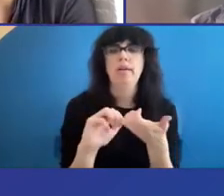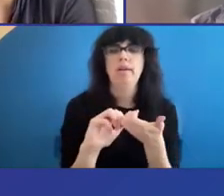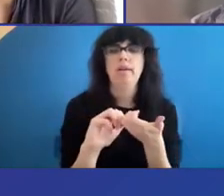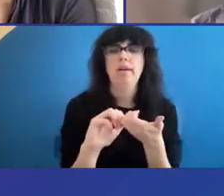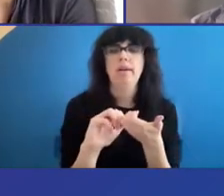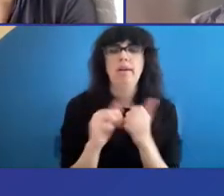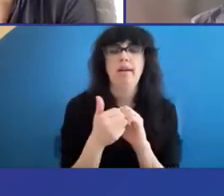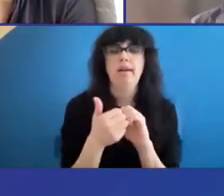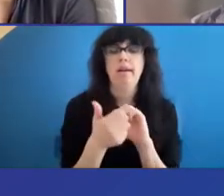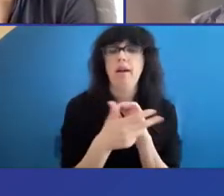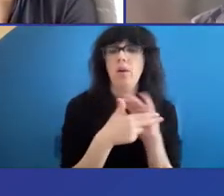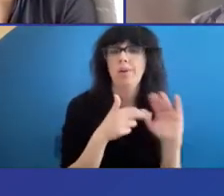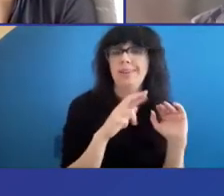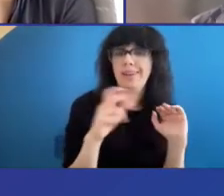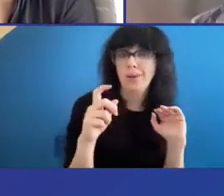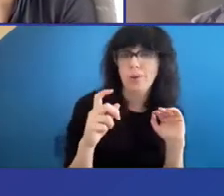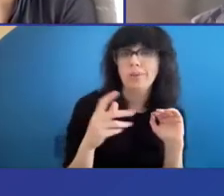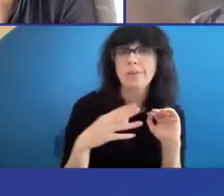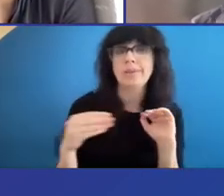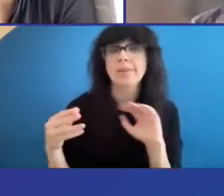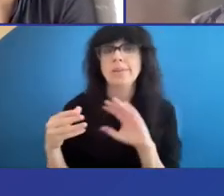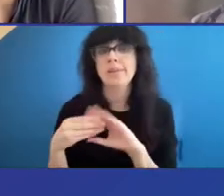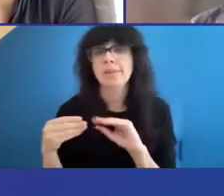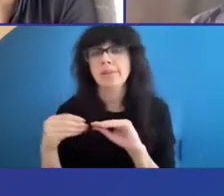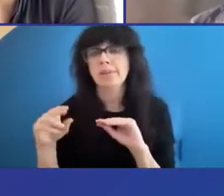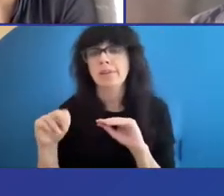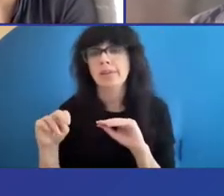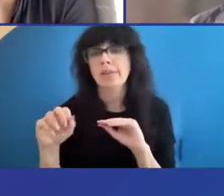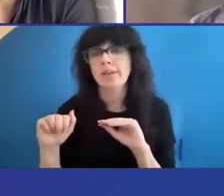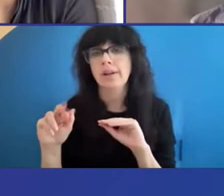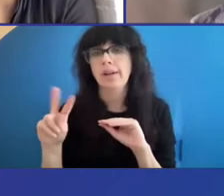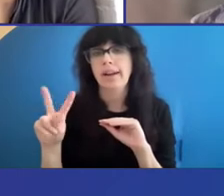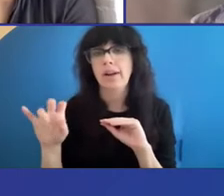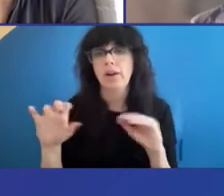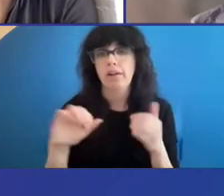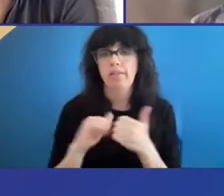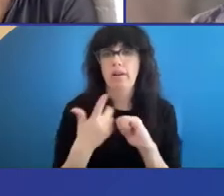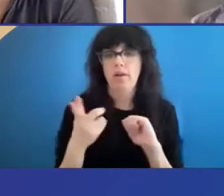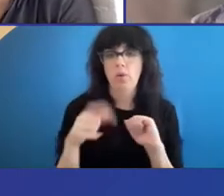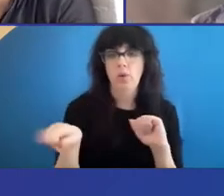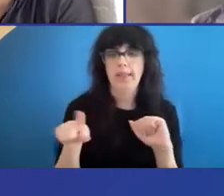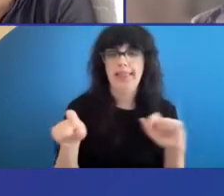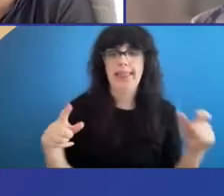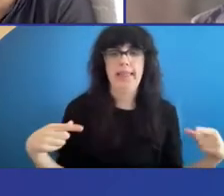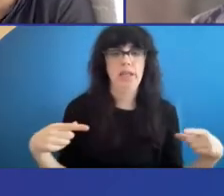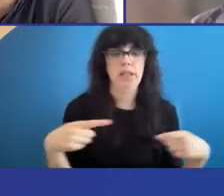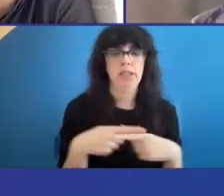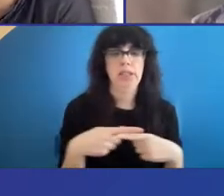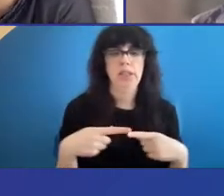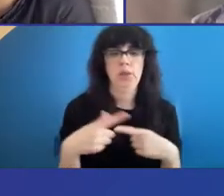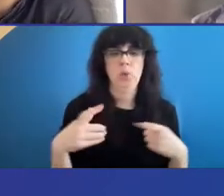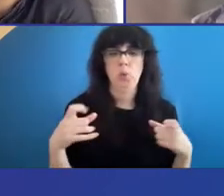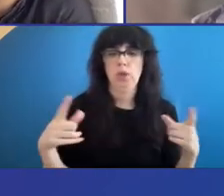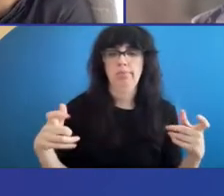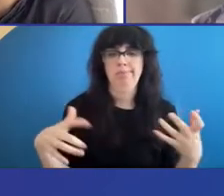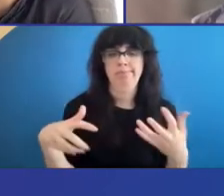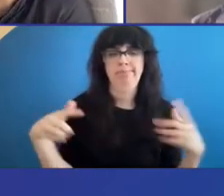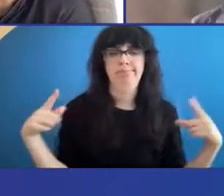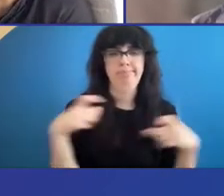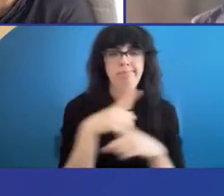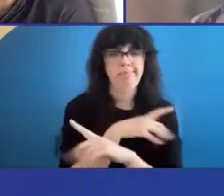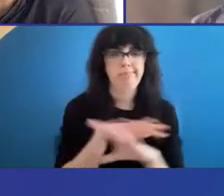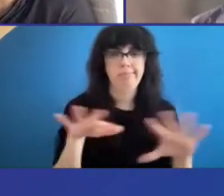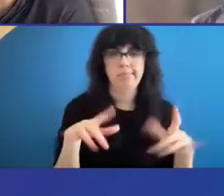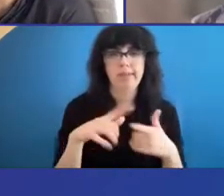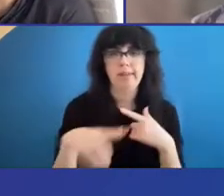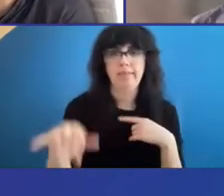diagnosis and narrative might be troubled together when we're thinking about our